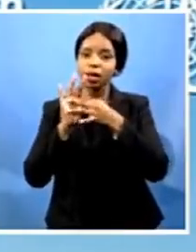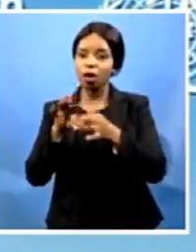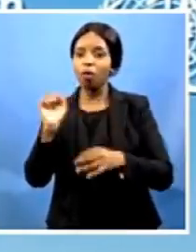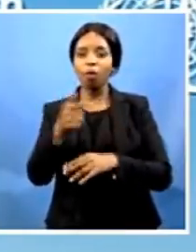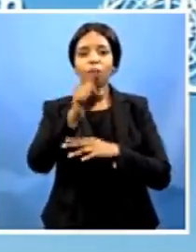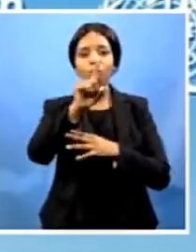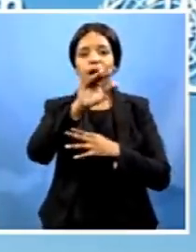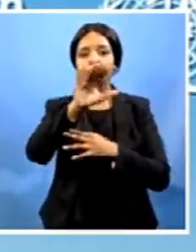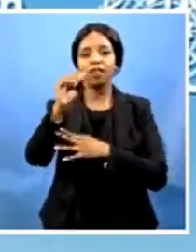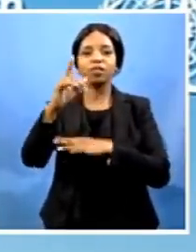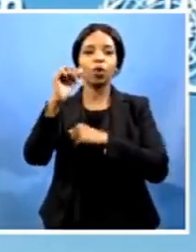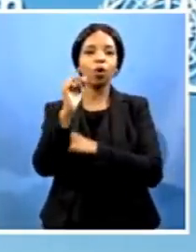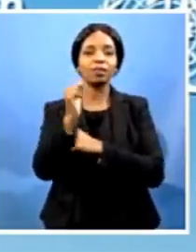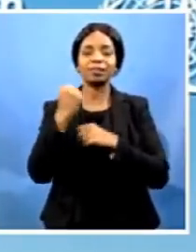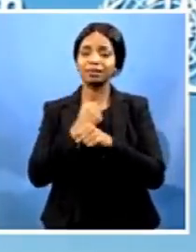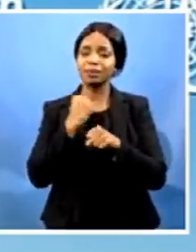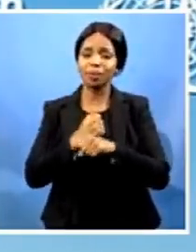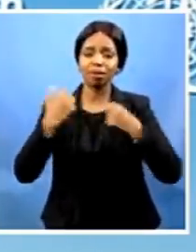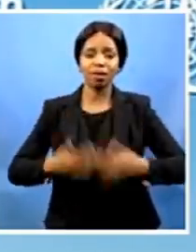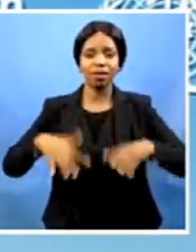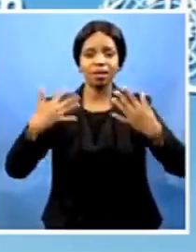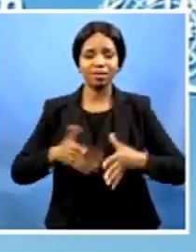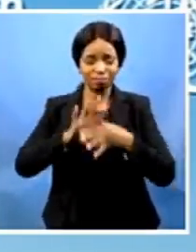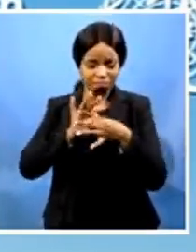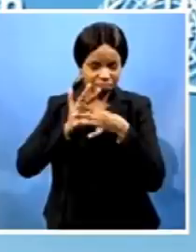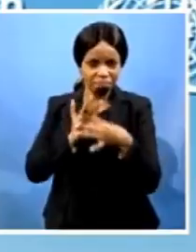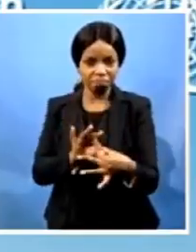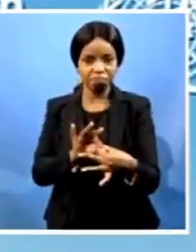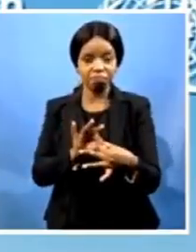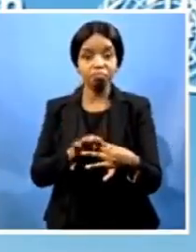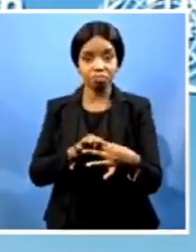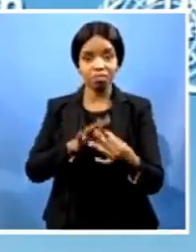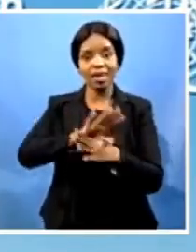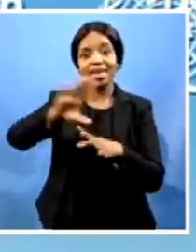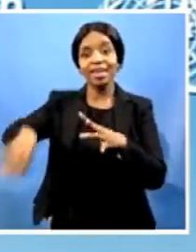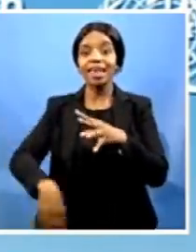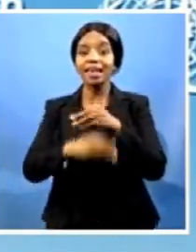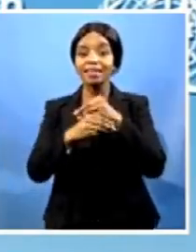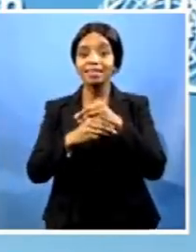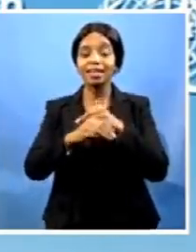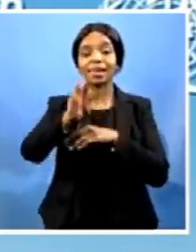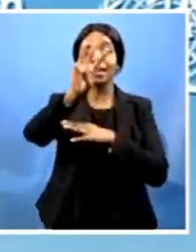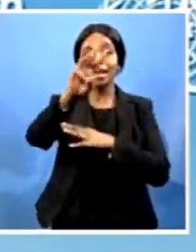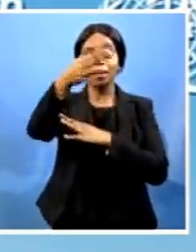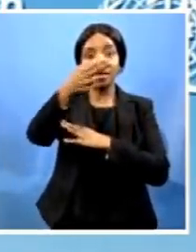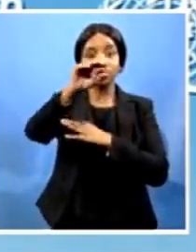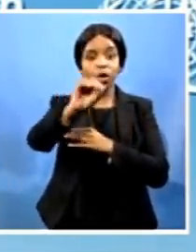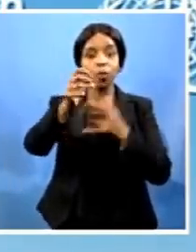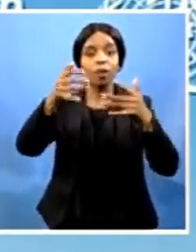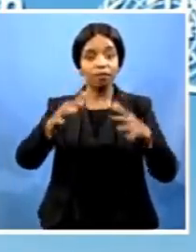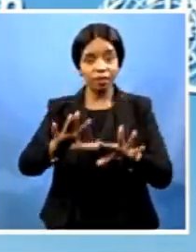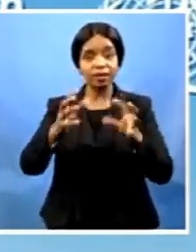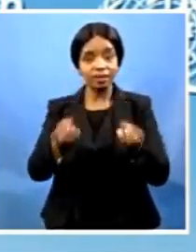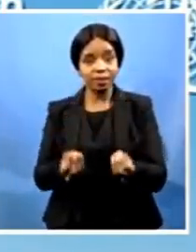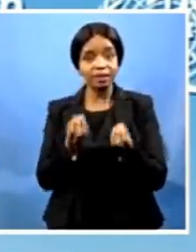commitment. In addition, WHO has sent more than 70 surge teams to countries